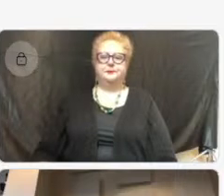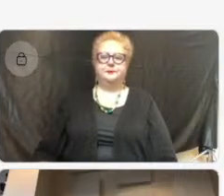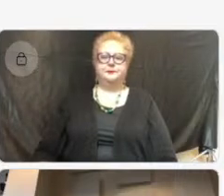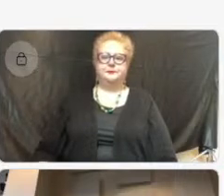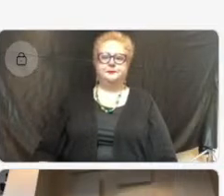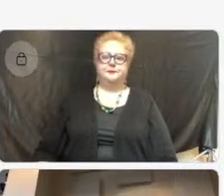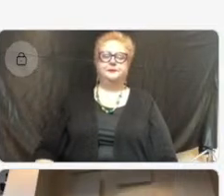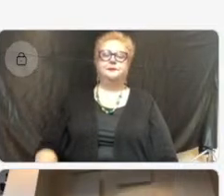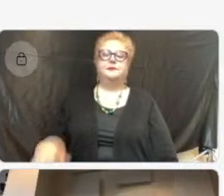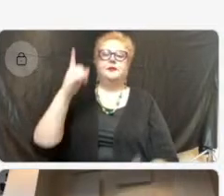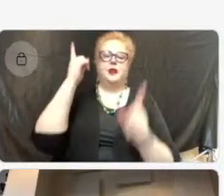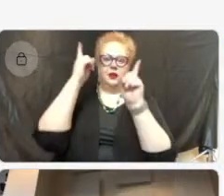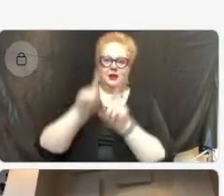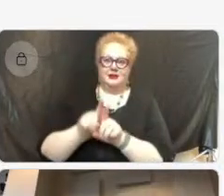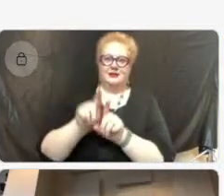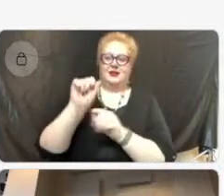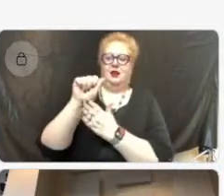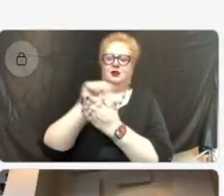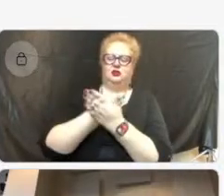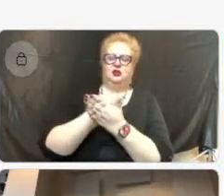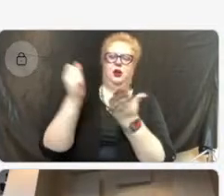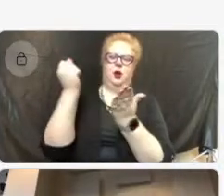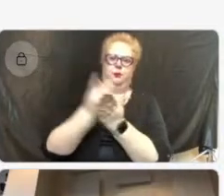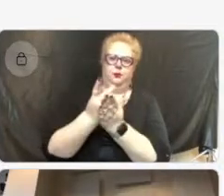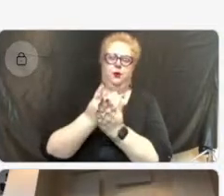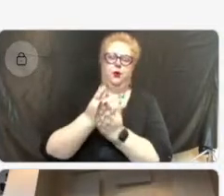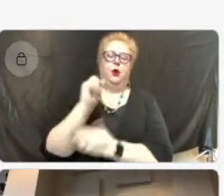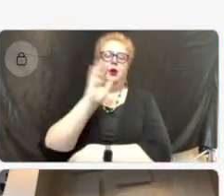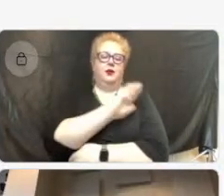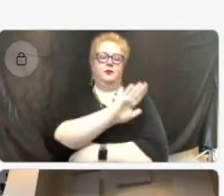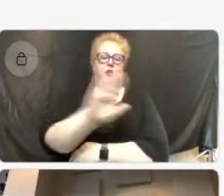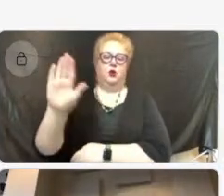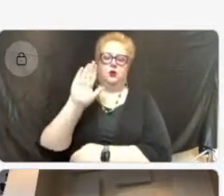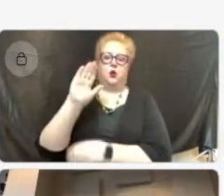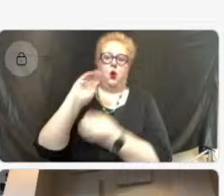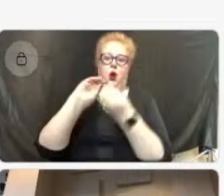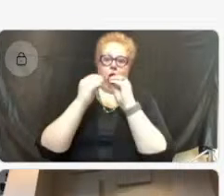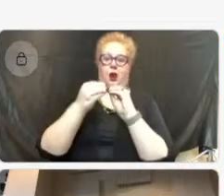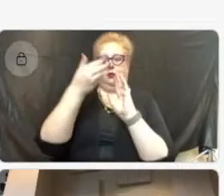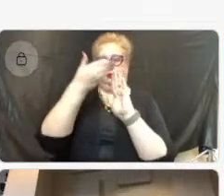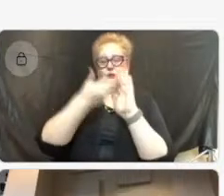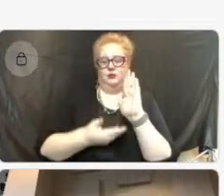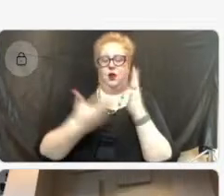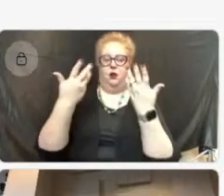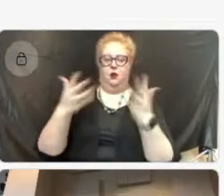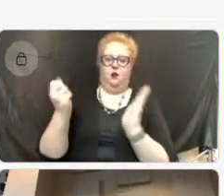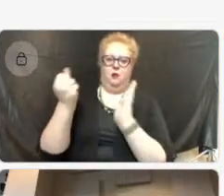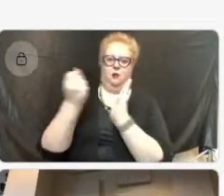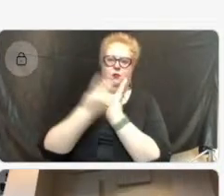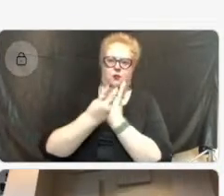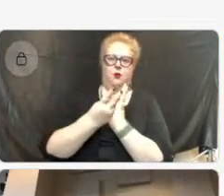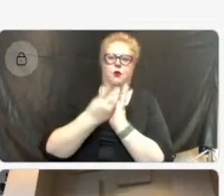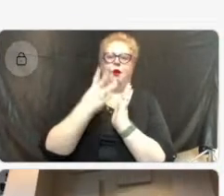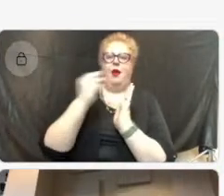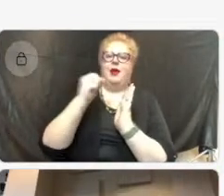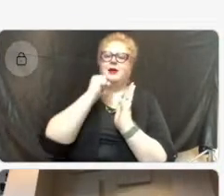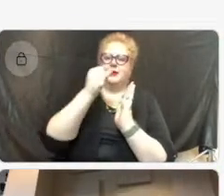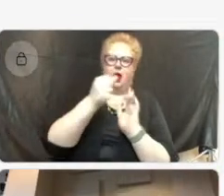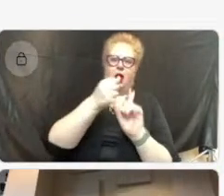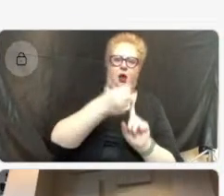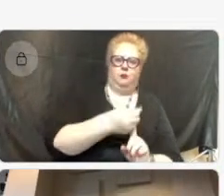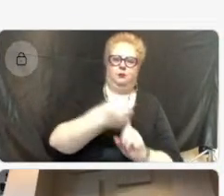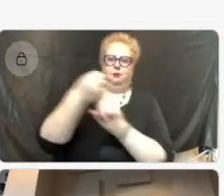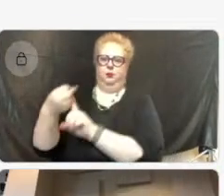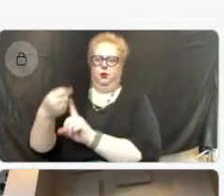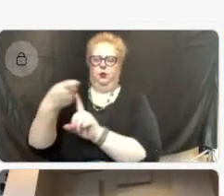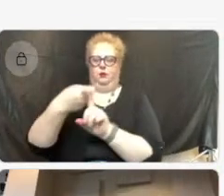The consent agenda is approved. Great. If your item was on the consent agenda and it was not pulled off the consent agenda, you're